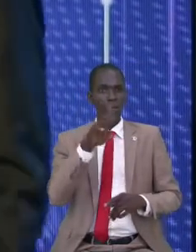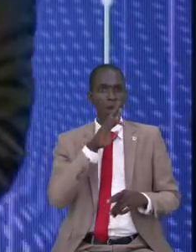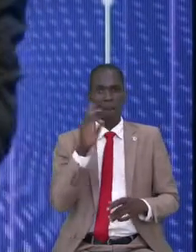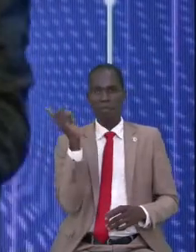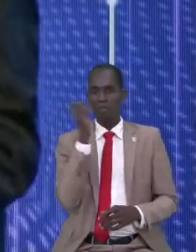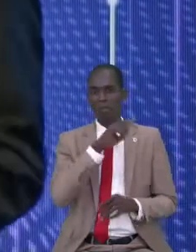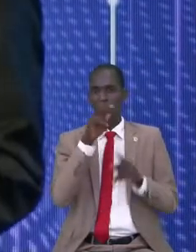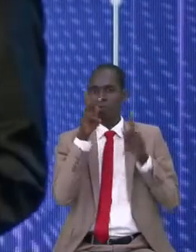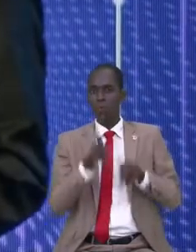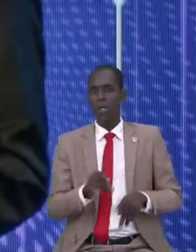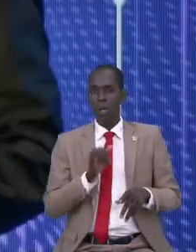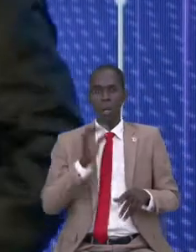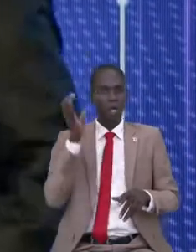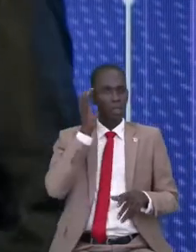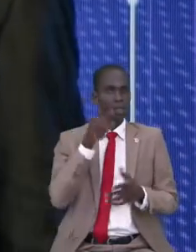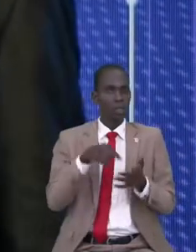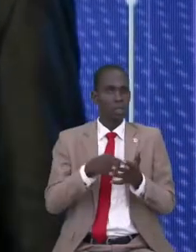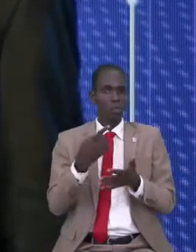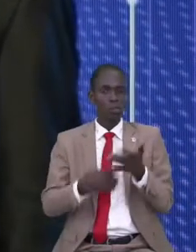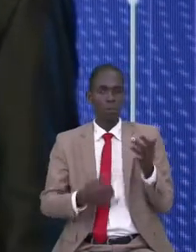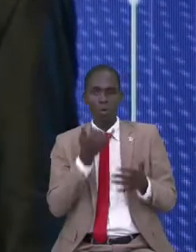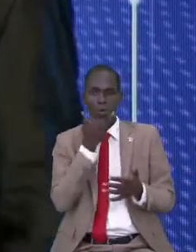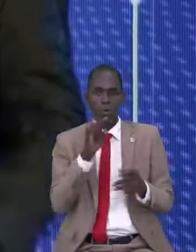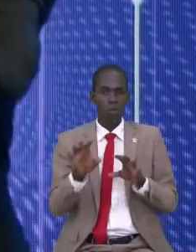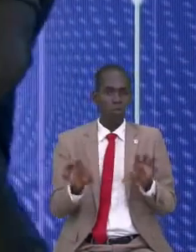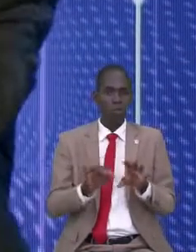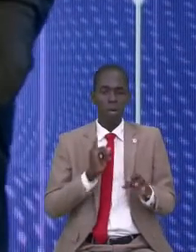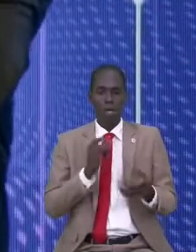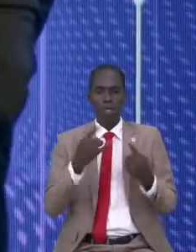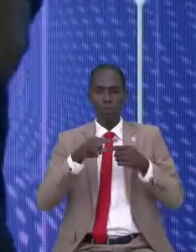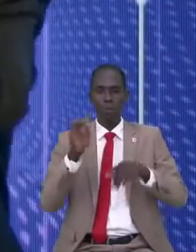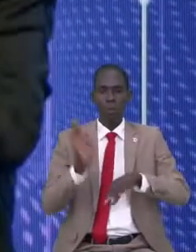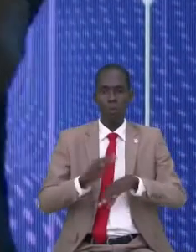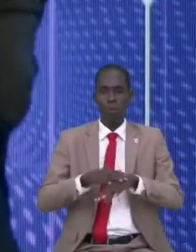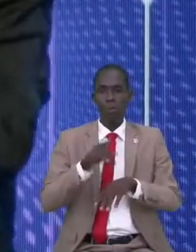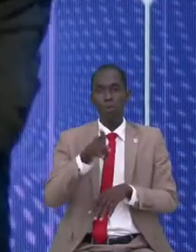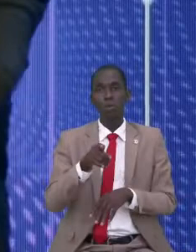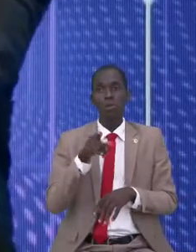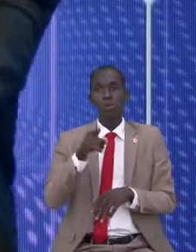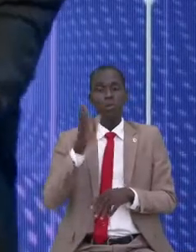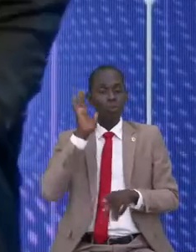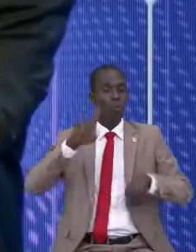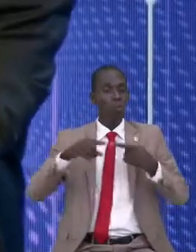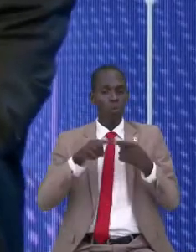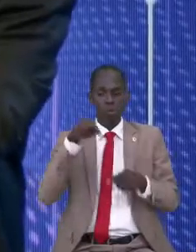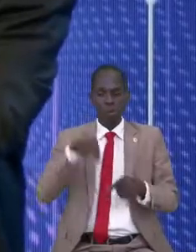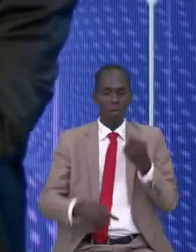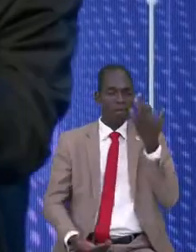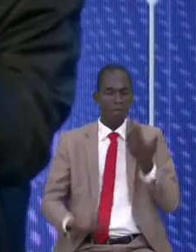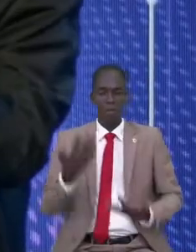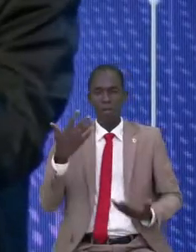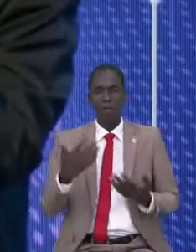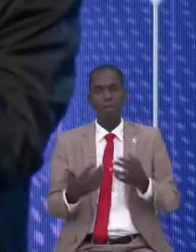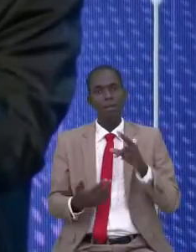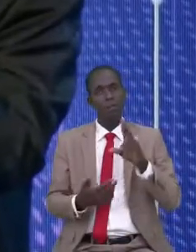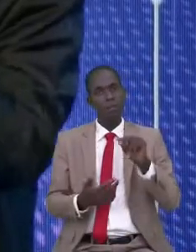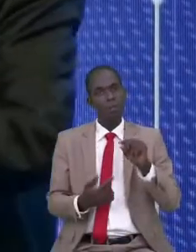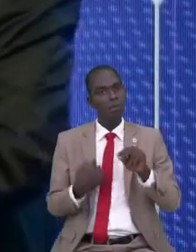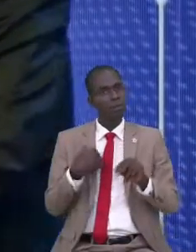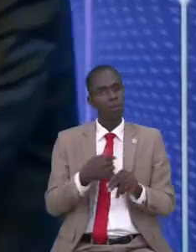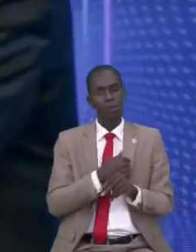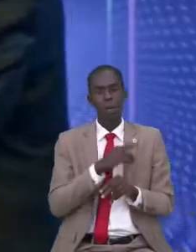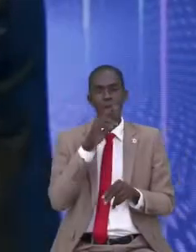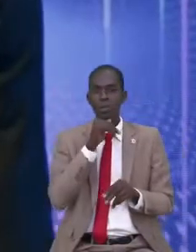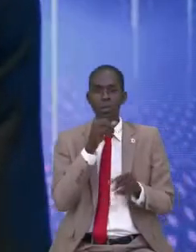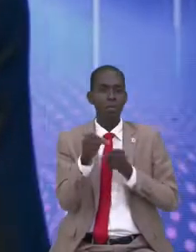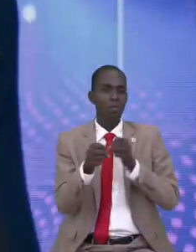I hear this is what you are doing. I came to warn you. You will go to hell. You're not fighting with